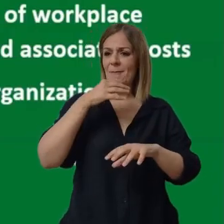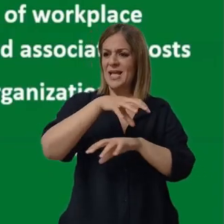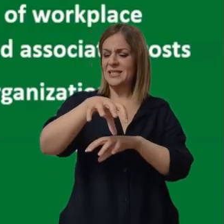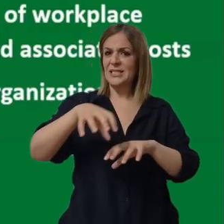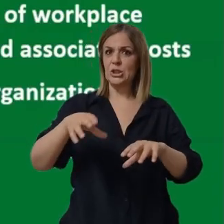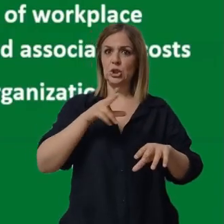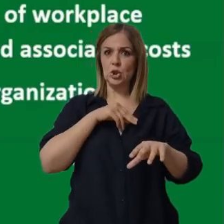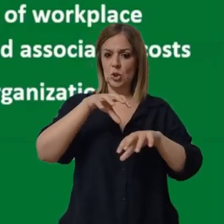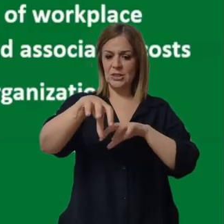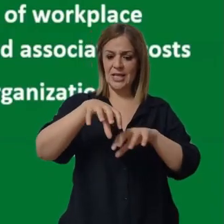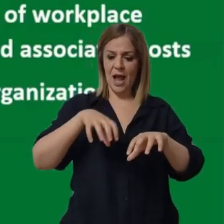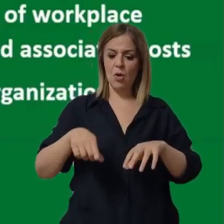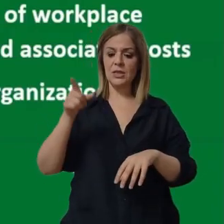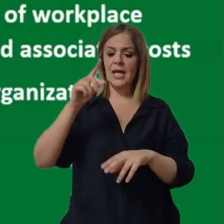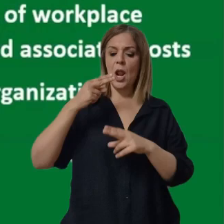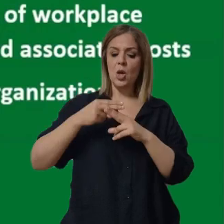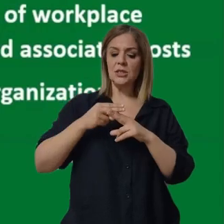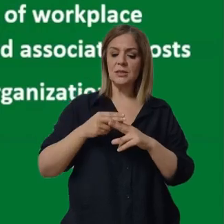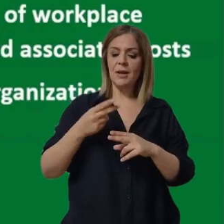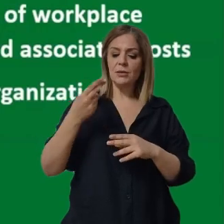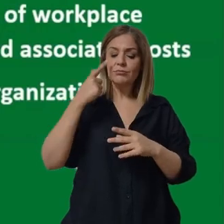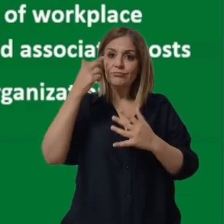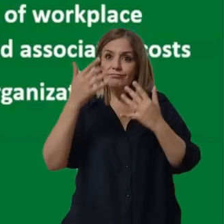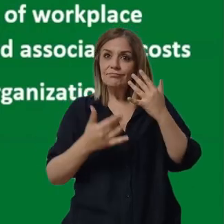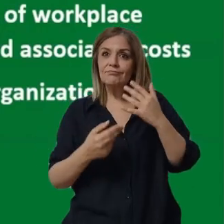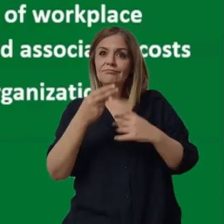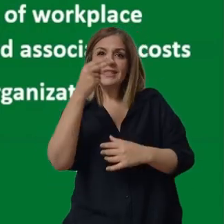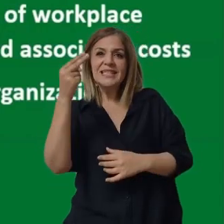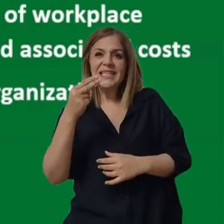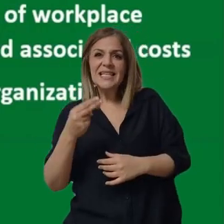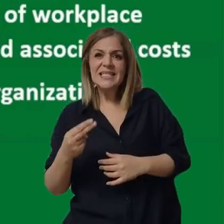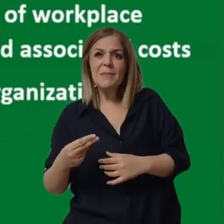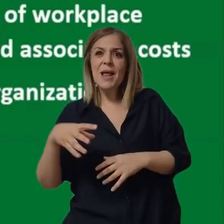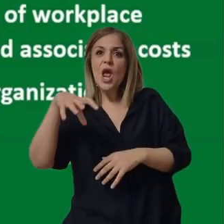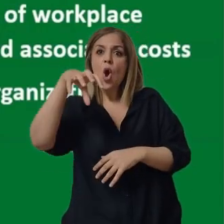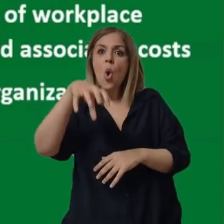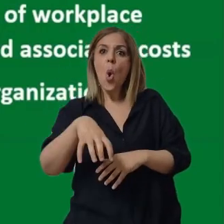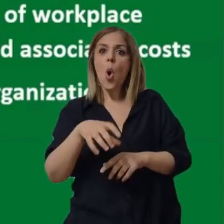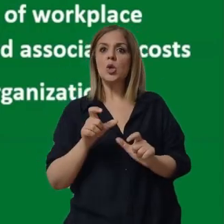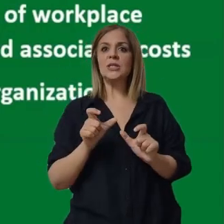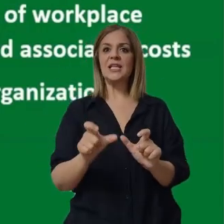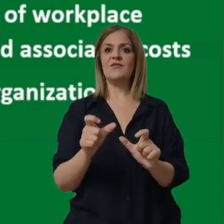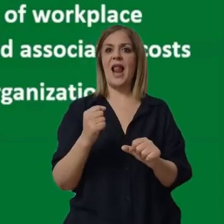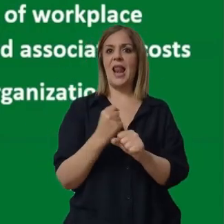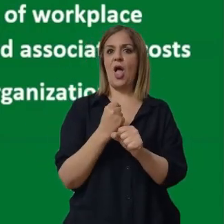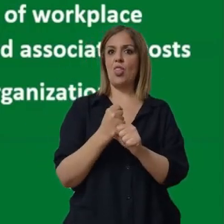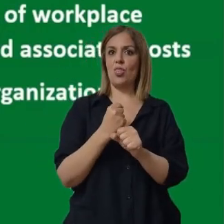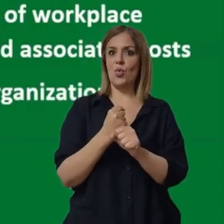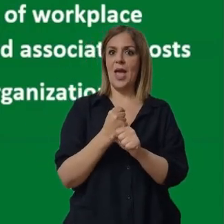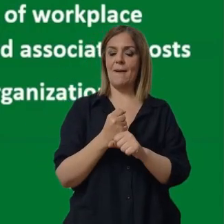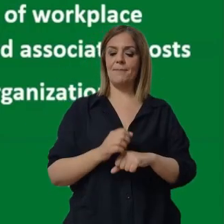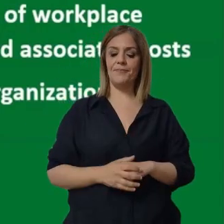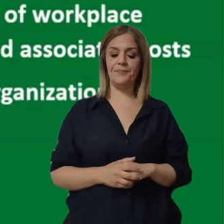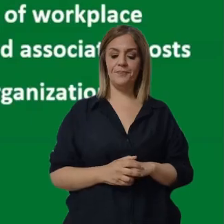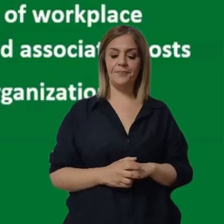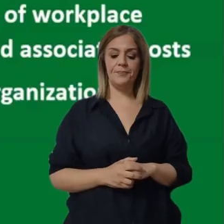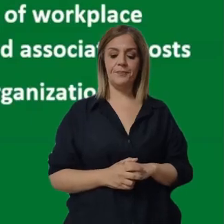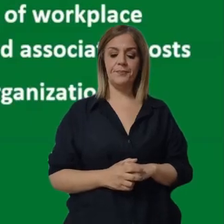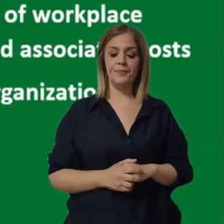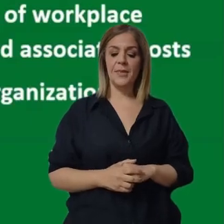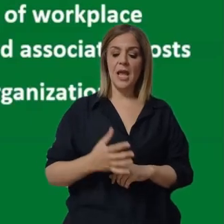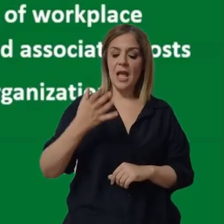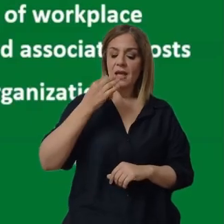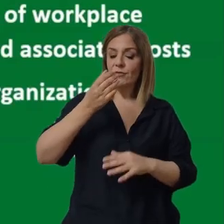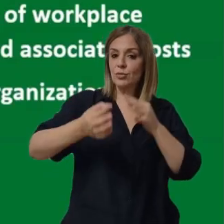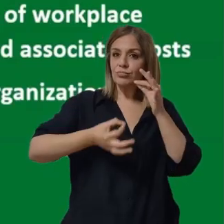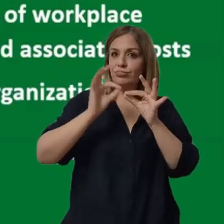go more in the specific of the definition of workplace safety. So they explain a